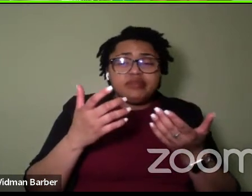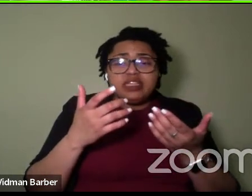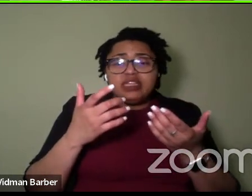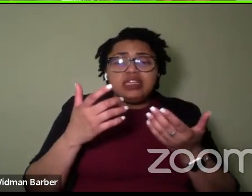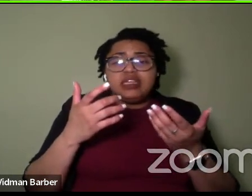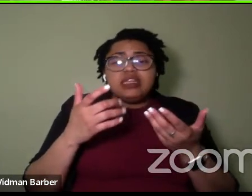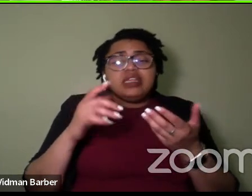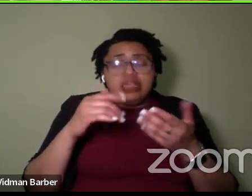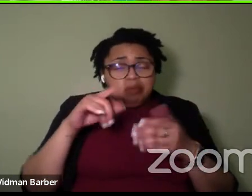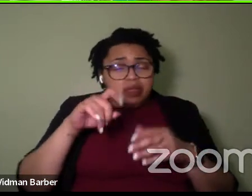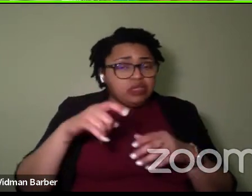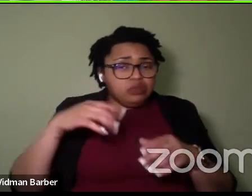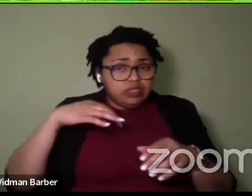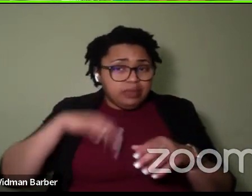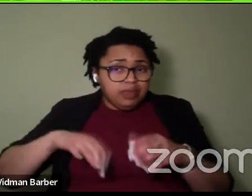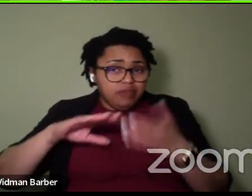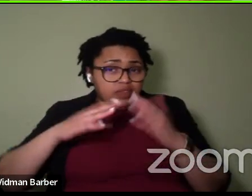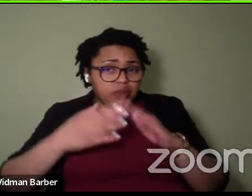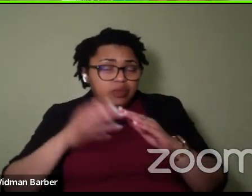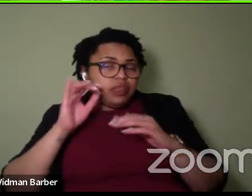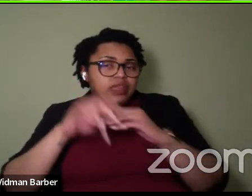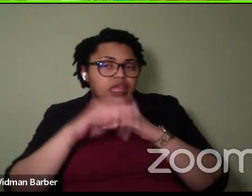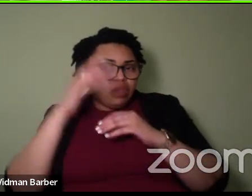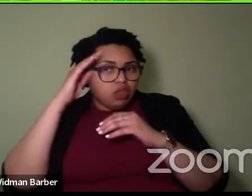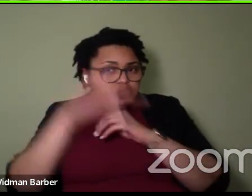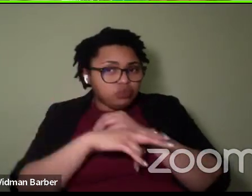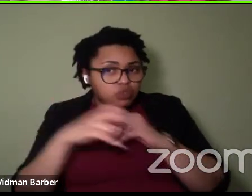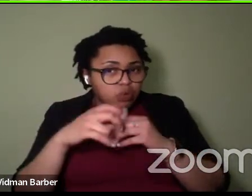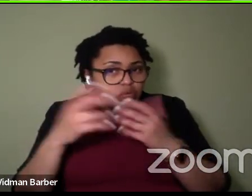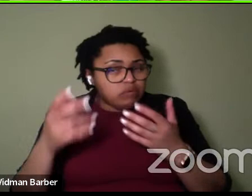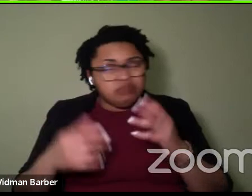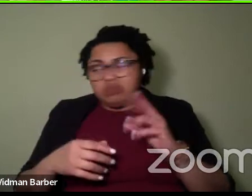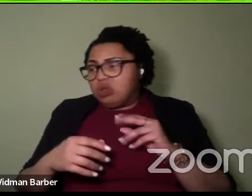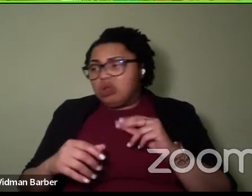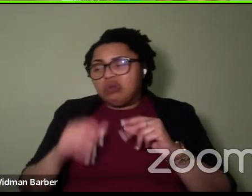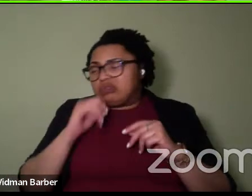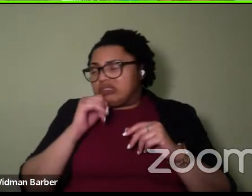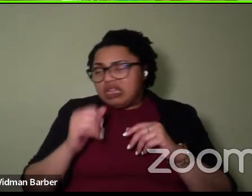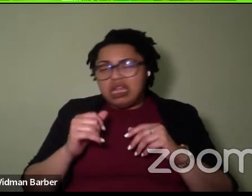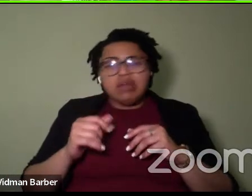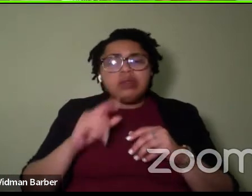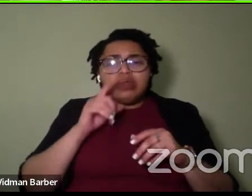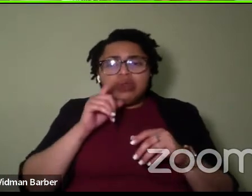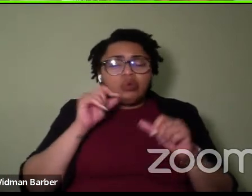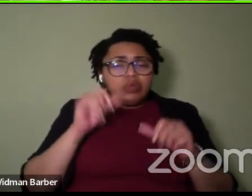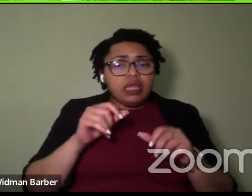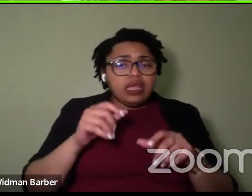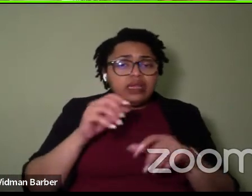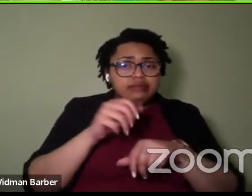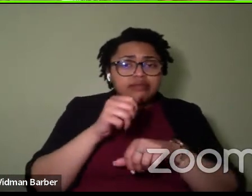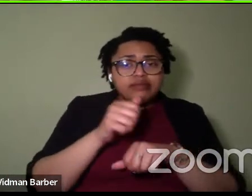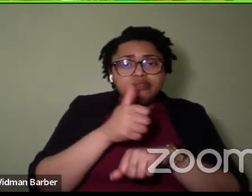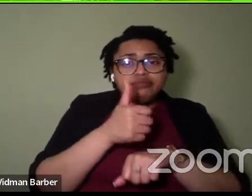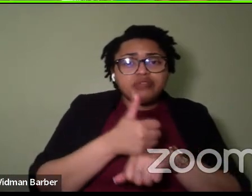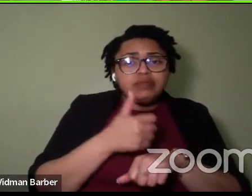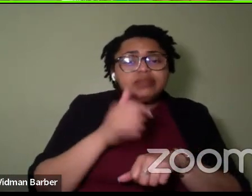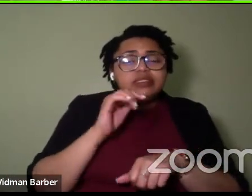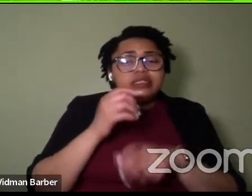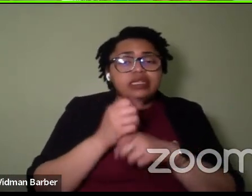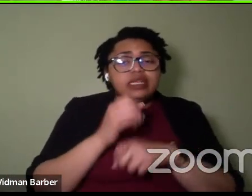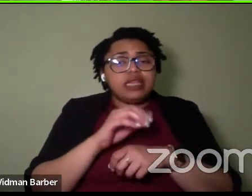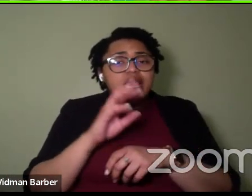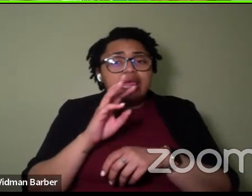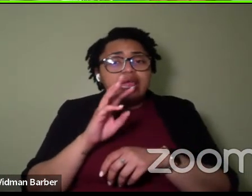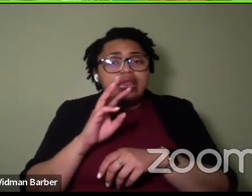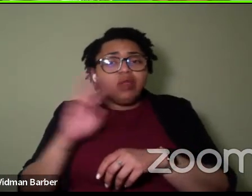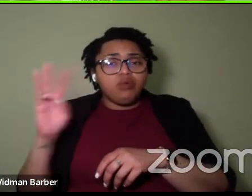Because it's kind of favoring, whoever established that, whoever can get that Western accreditations to, provide that in a